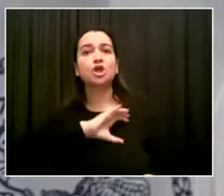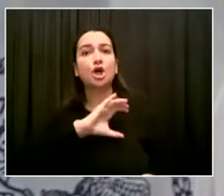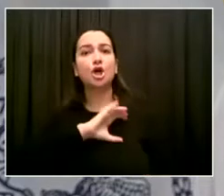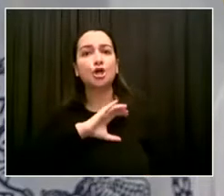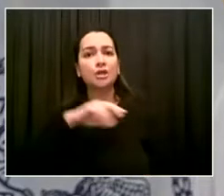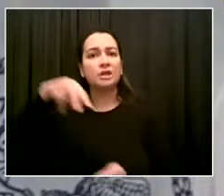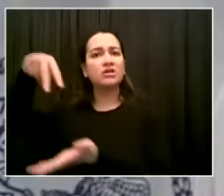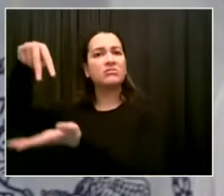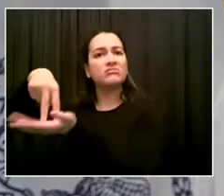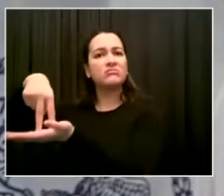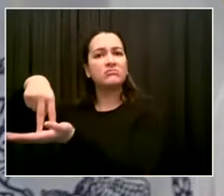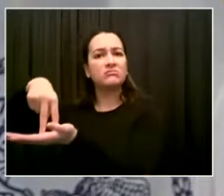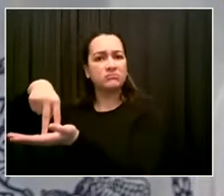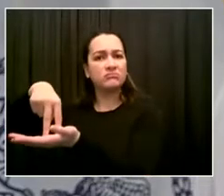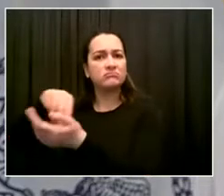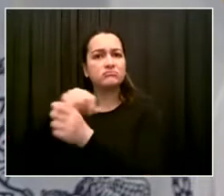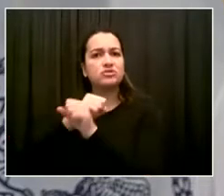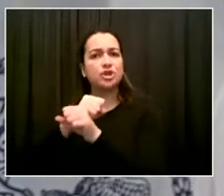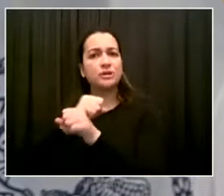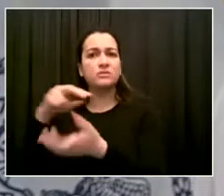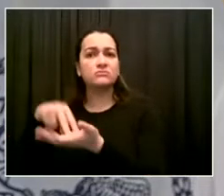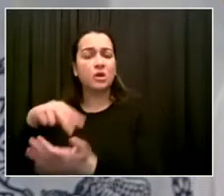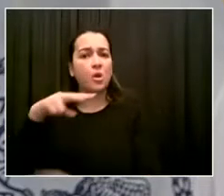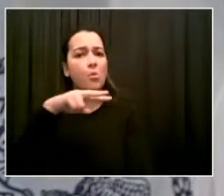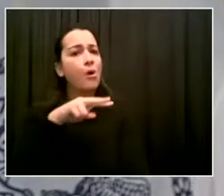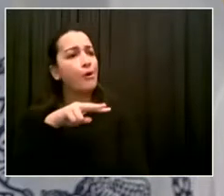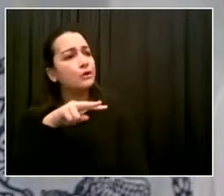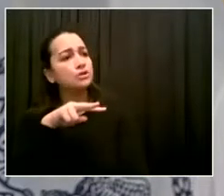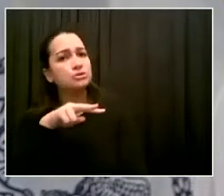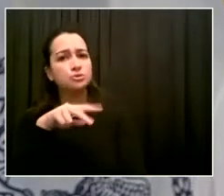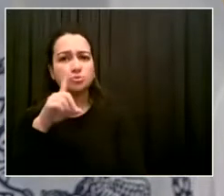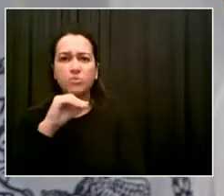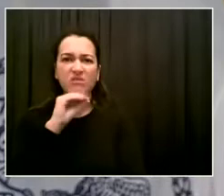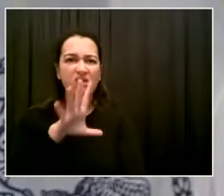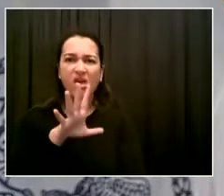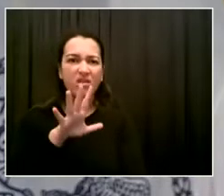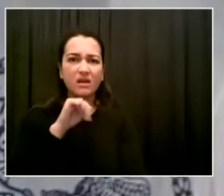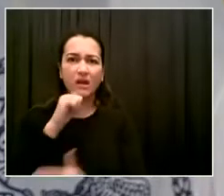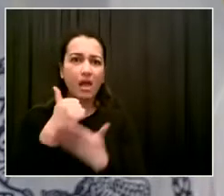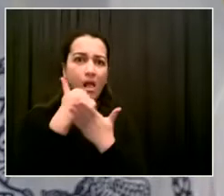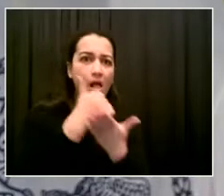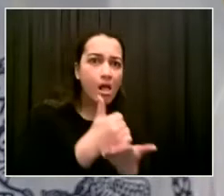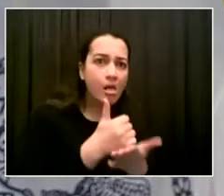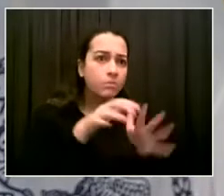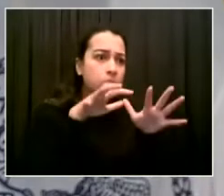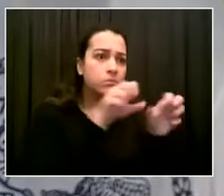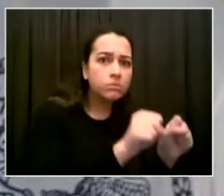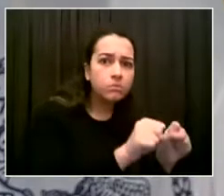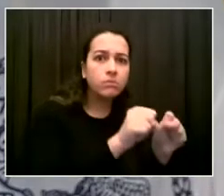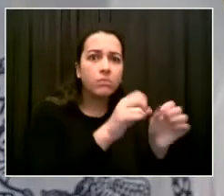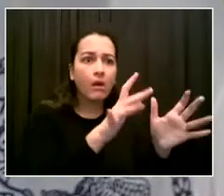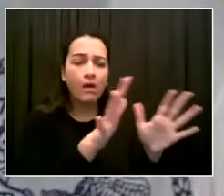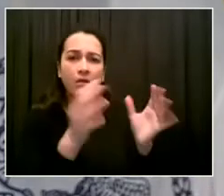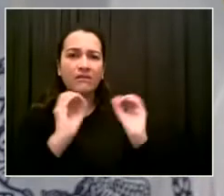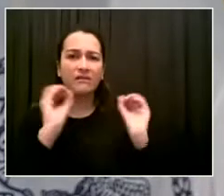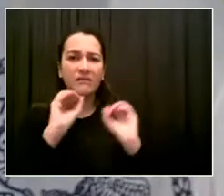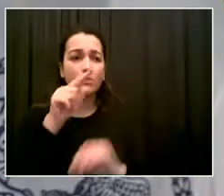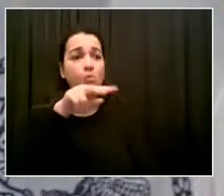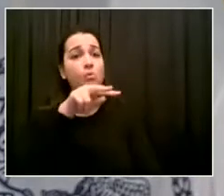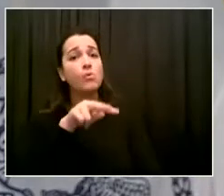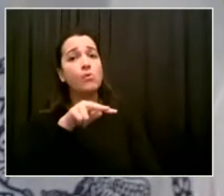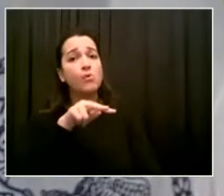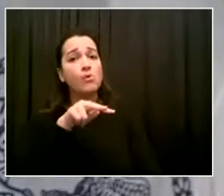I don't care who you are. I don't care what you do. You've got to help your fellow New Yorker. And if you see someone being